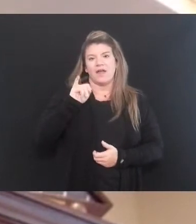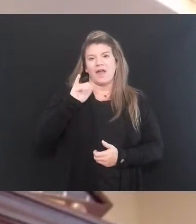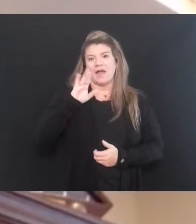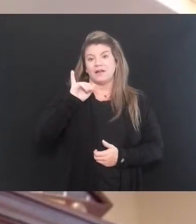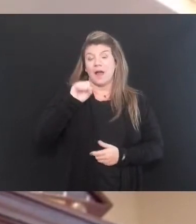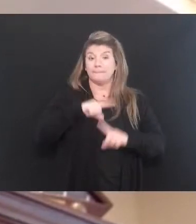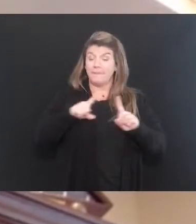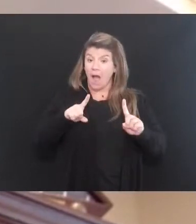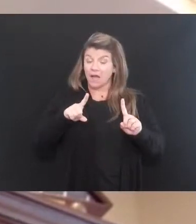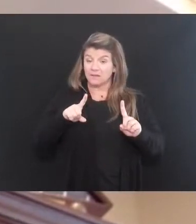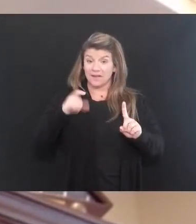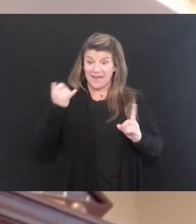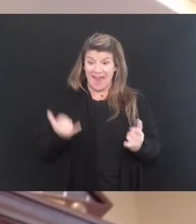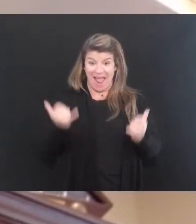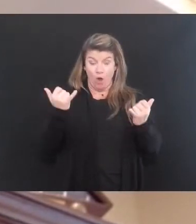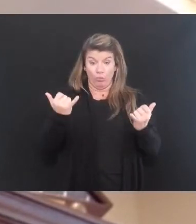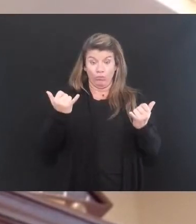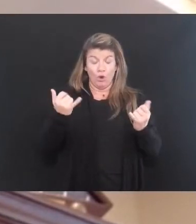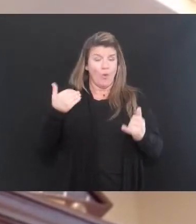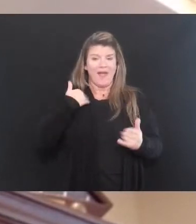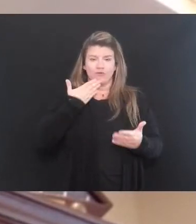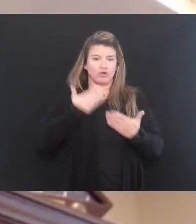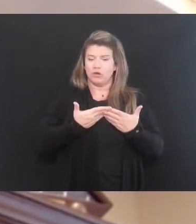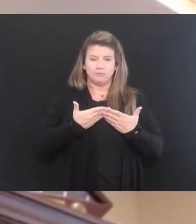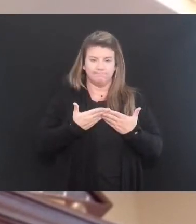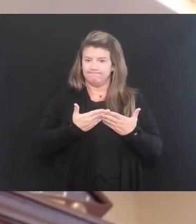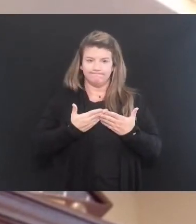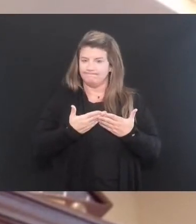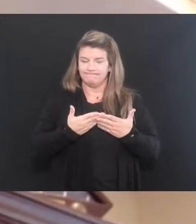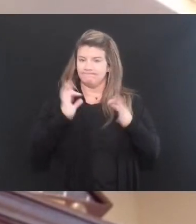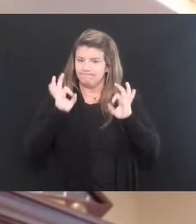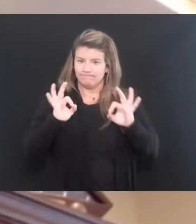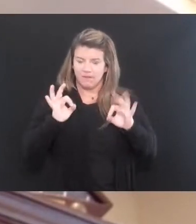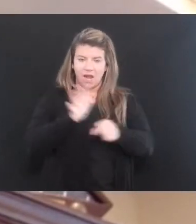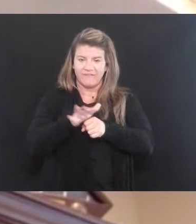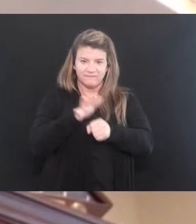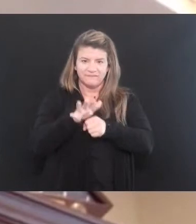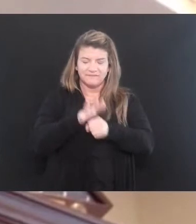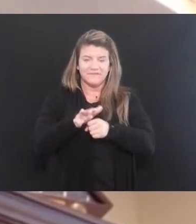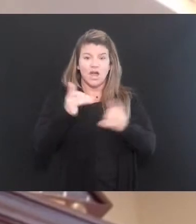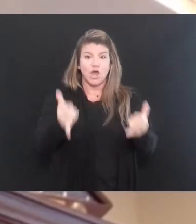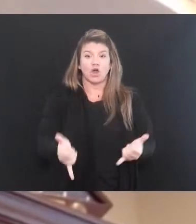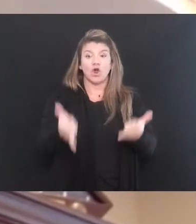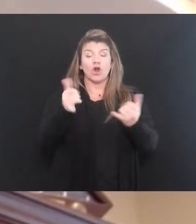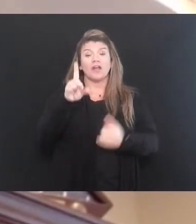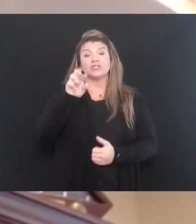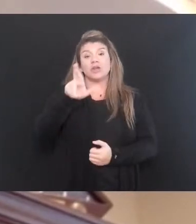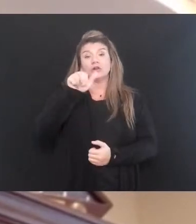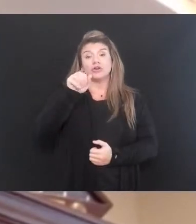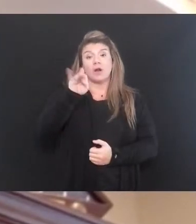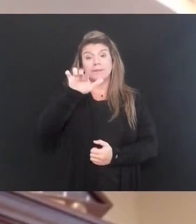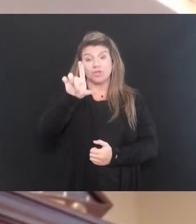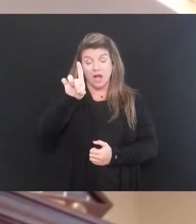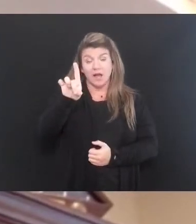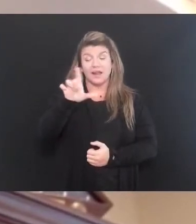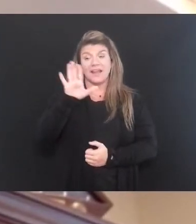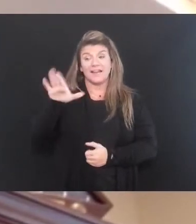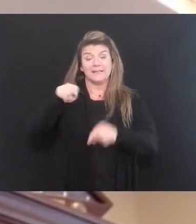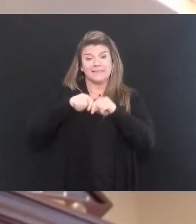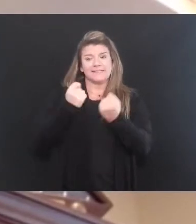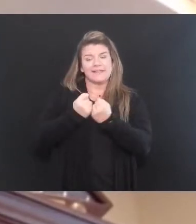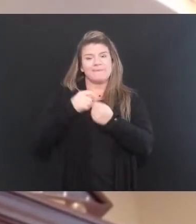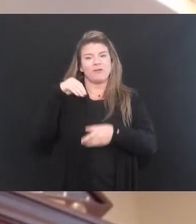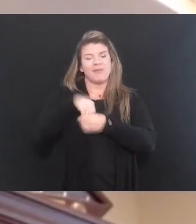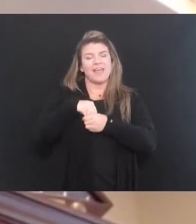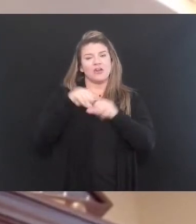of today, are in good shape in West Virginia, and currently Dr. Amjad and the team from the